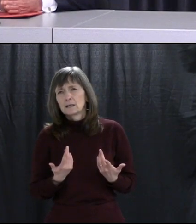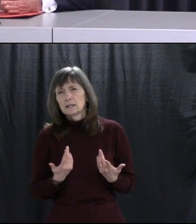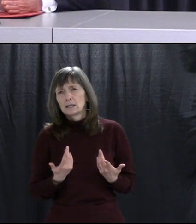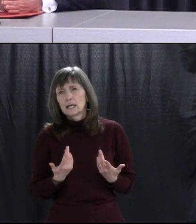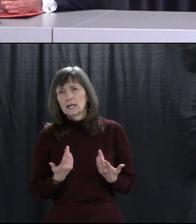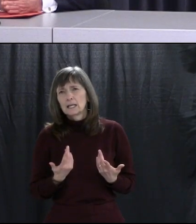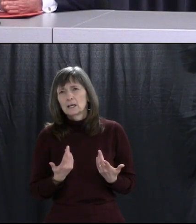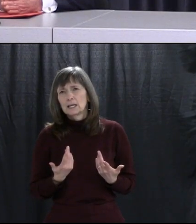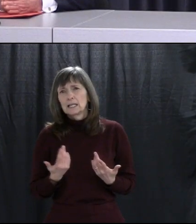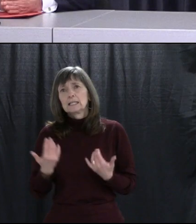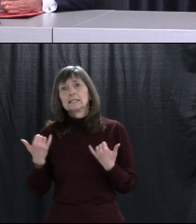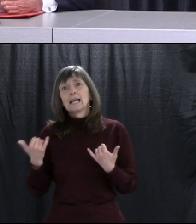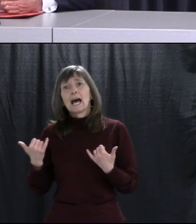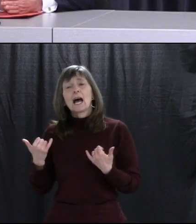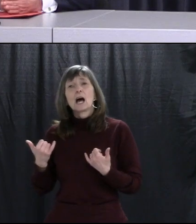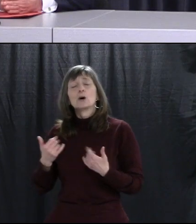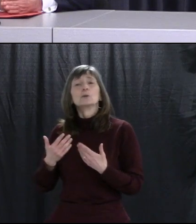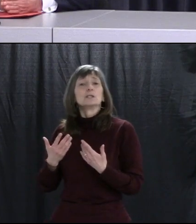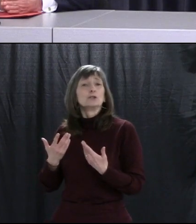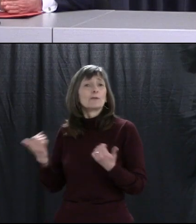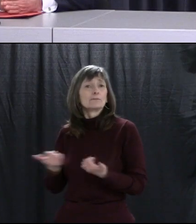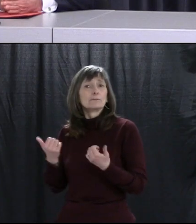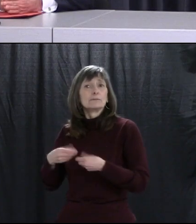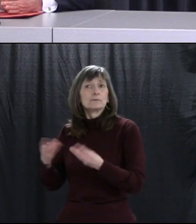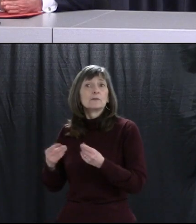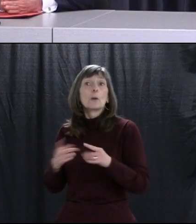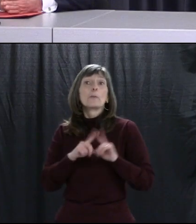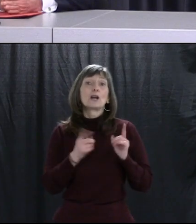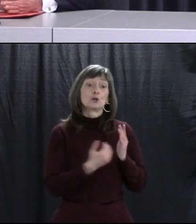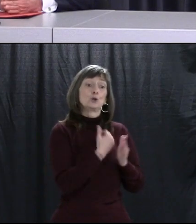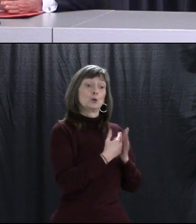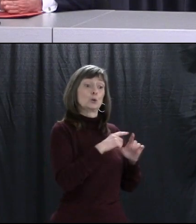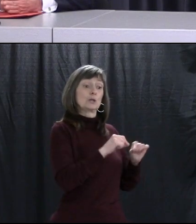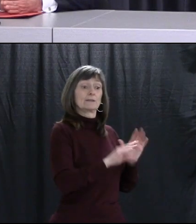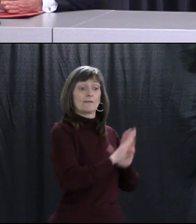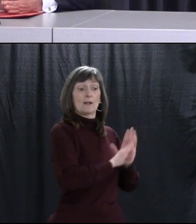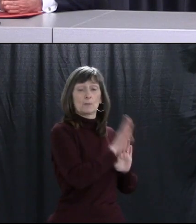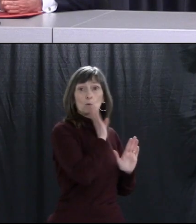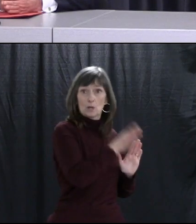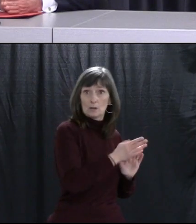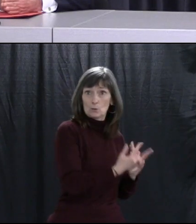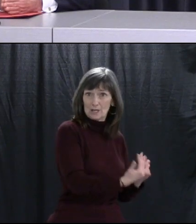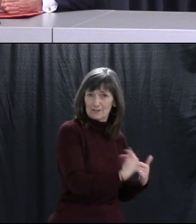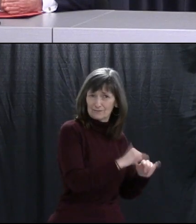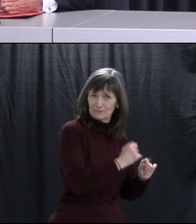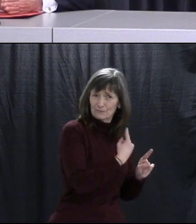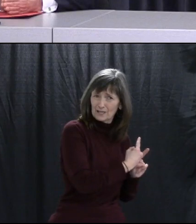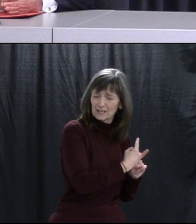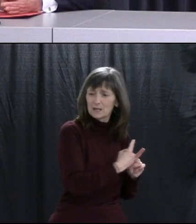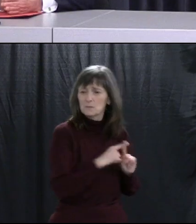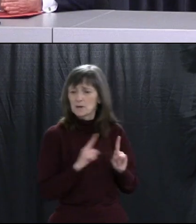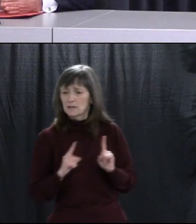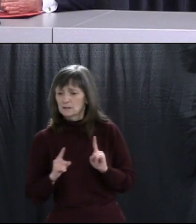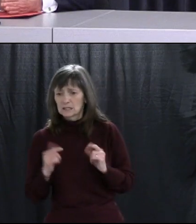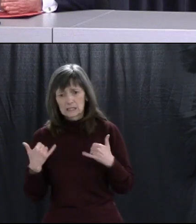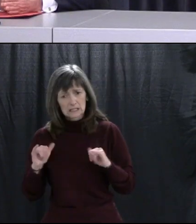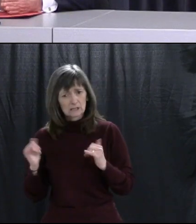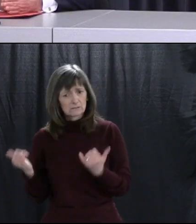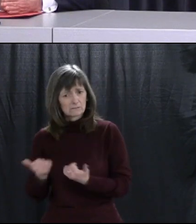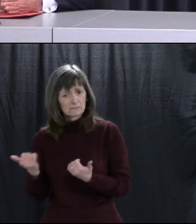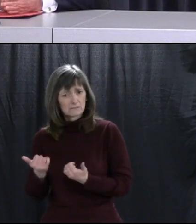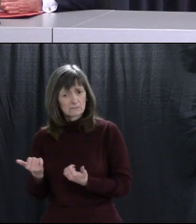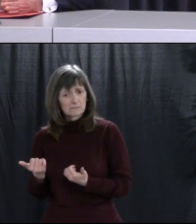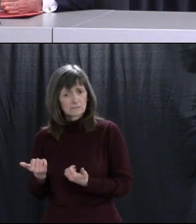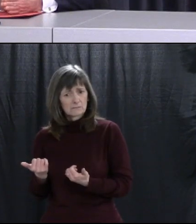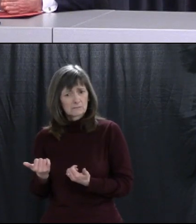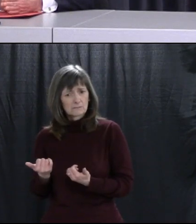judiciously. You're waiting for new kits to be developed. But if there are no issues now with swabs. Does that